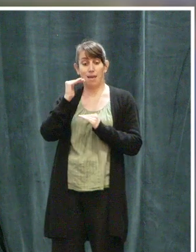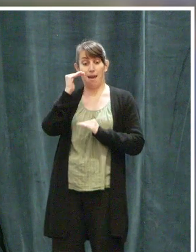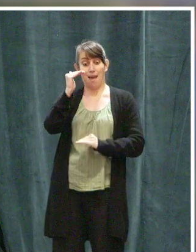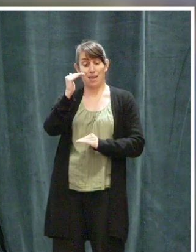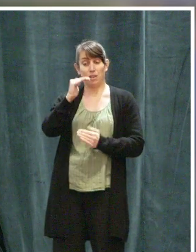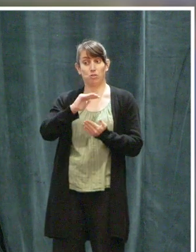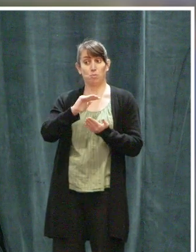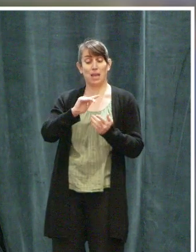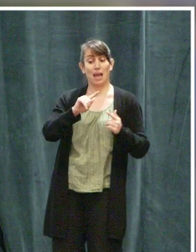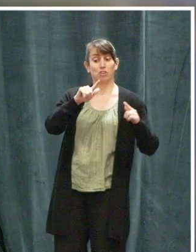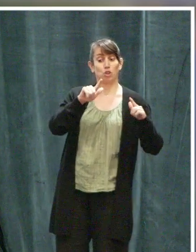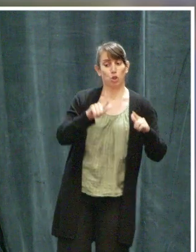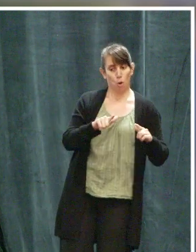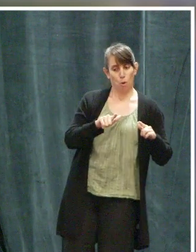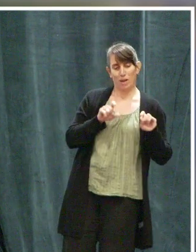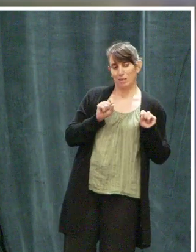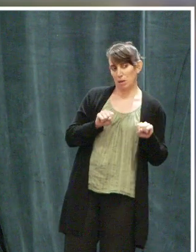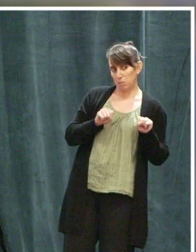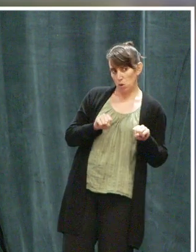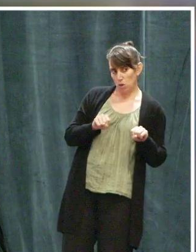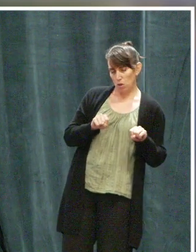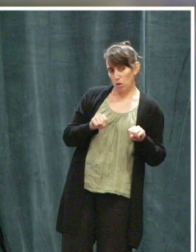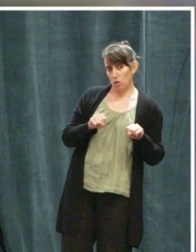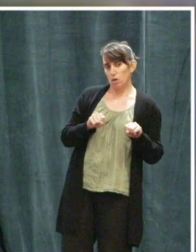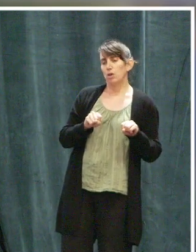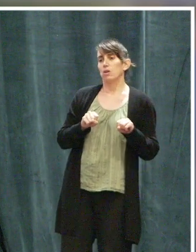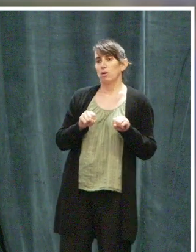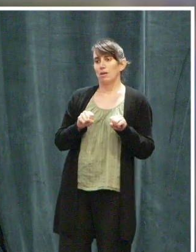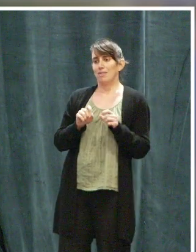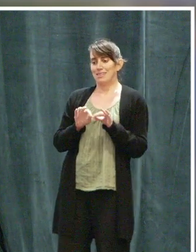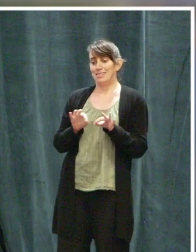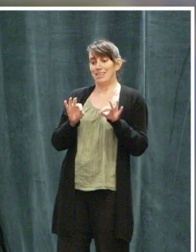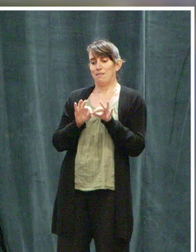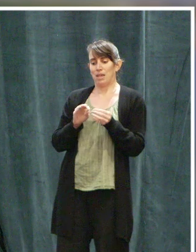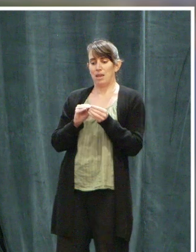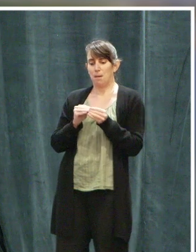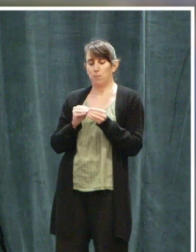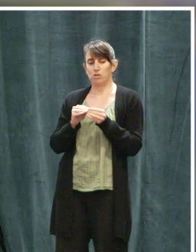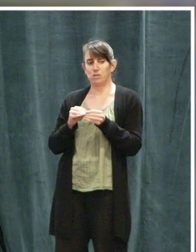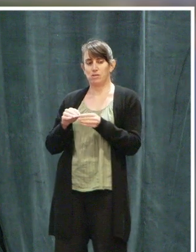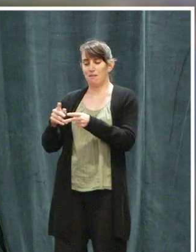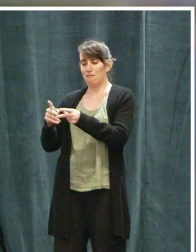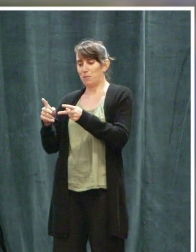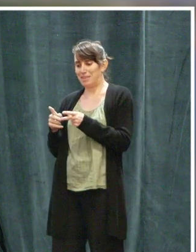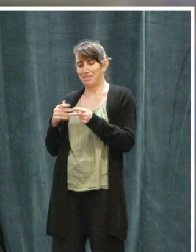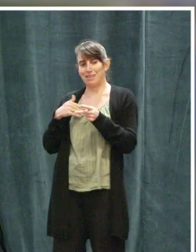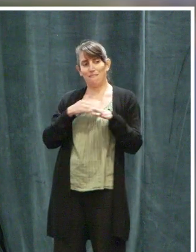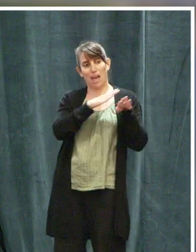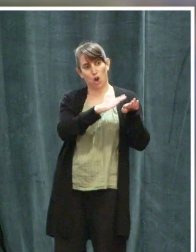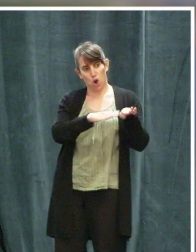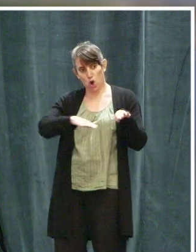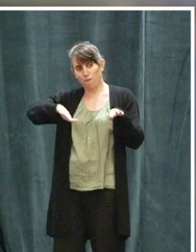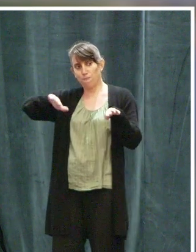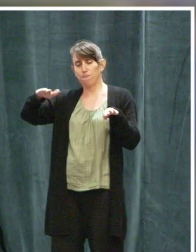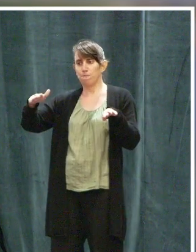as possible throughout. A significant number of locations on the wall already include that recurve feature. And